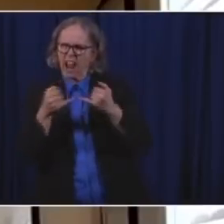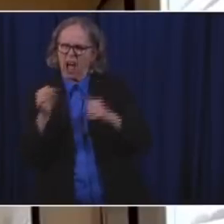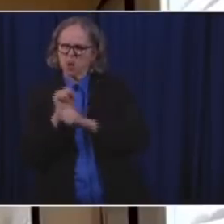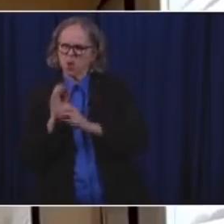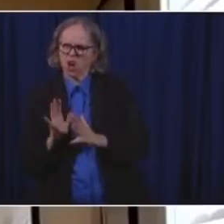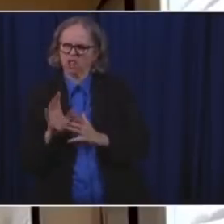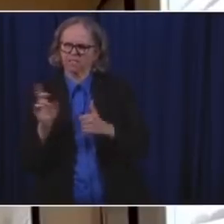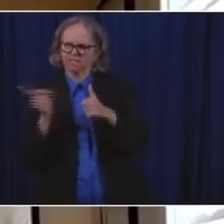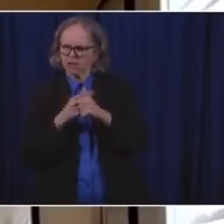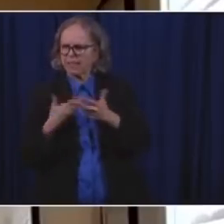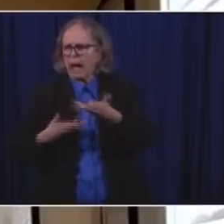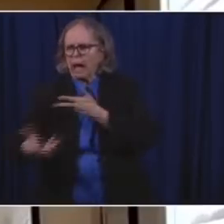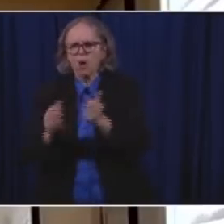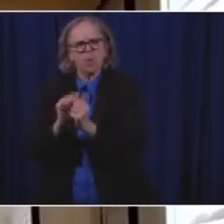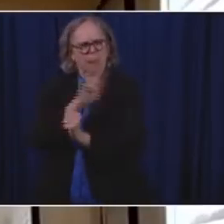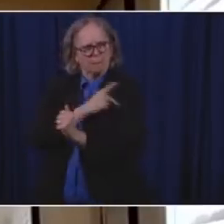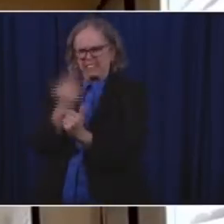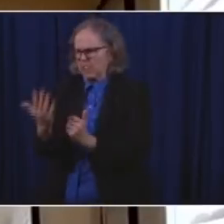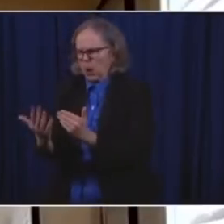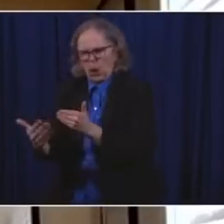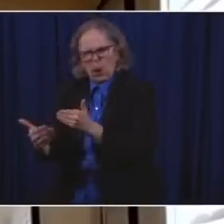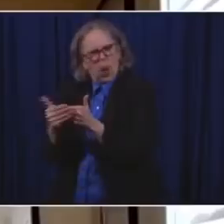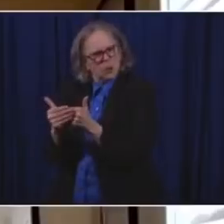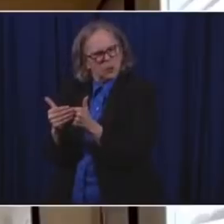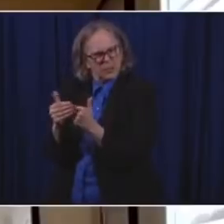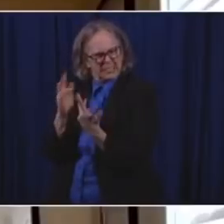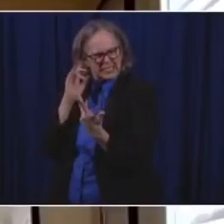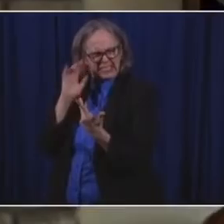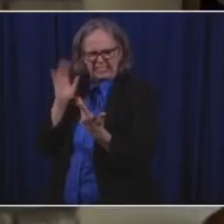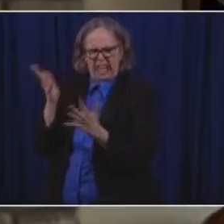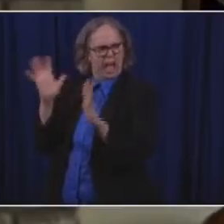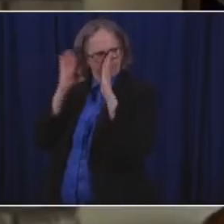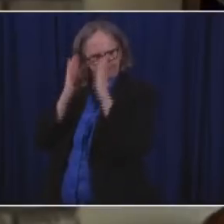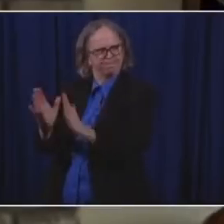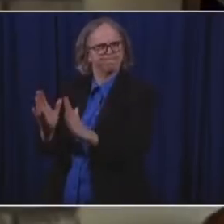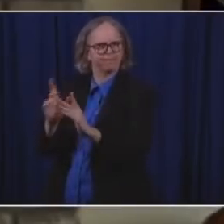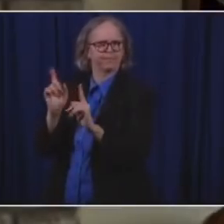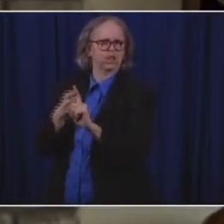regularly, taking care of patients with COVID-19.